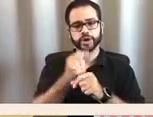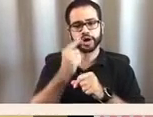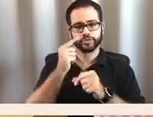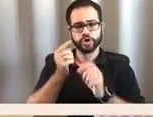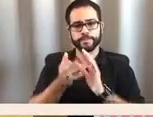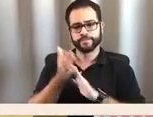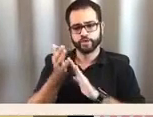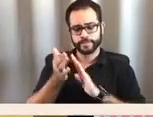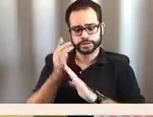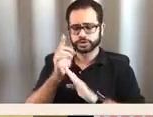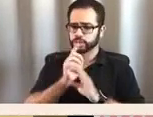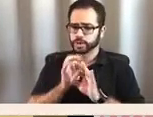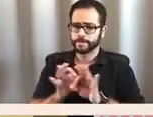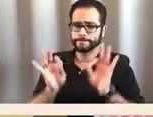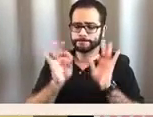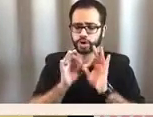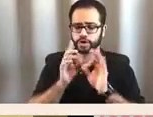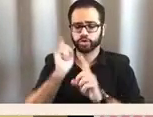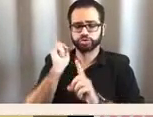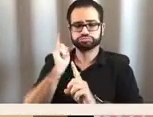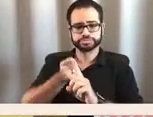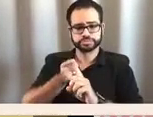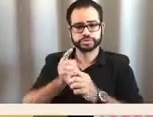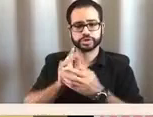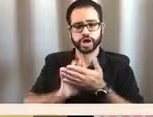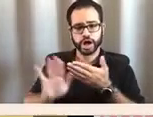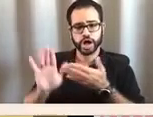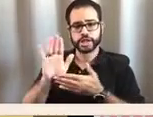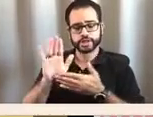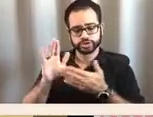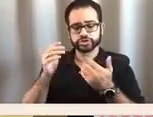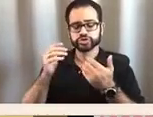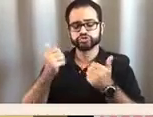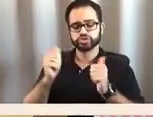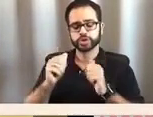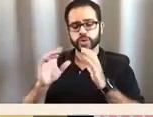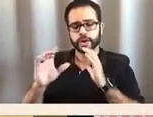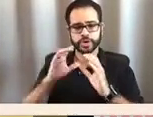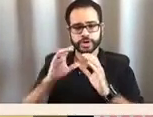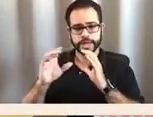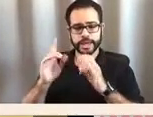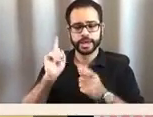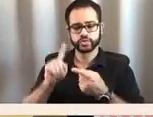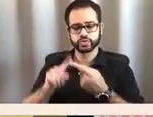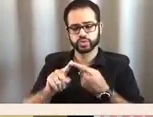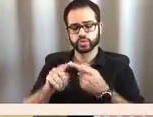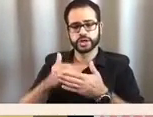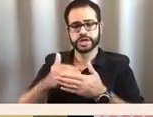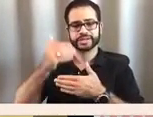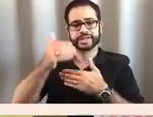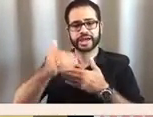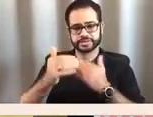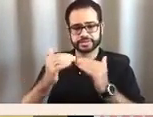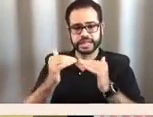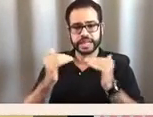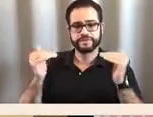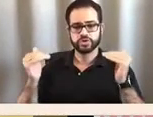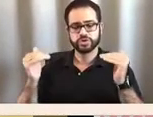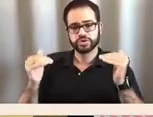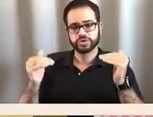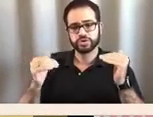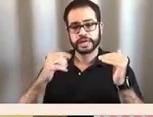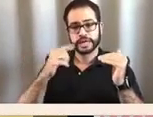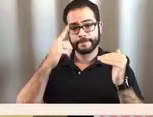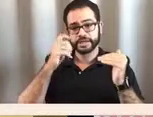and targeting post-secondary education, being able to communicate to the next level, because summary